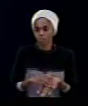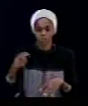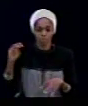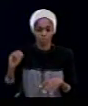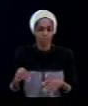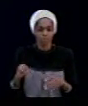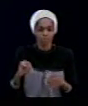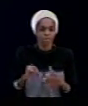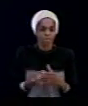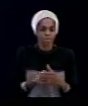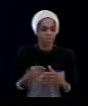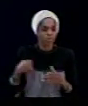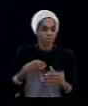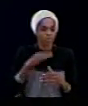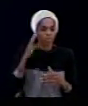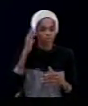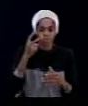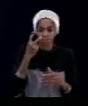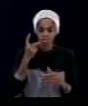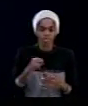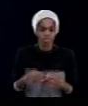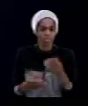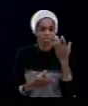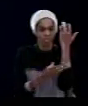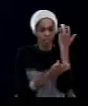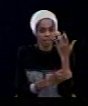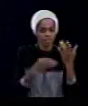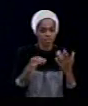that we will see the hand of God through him